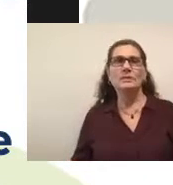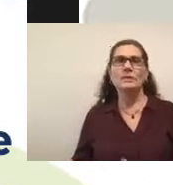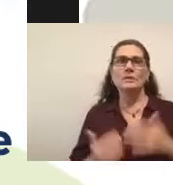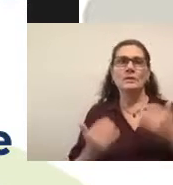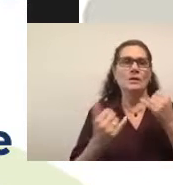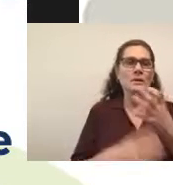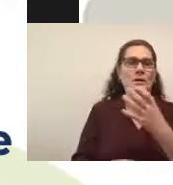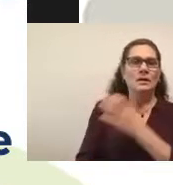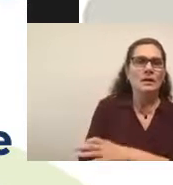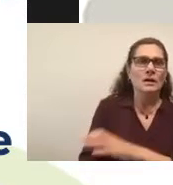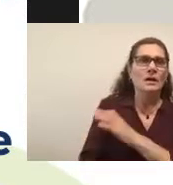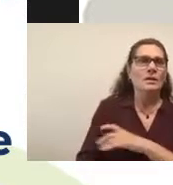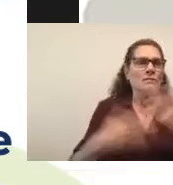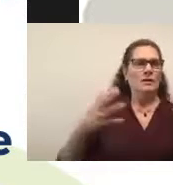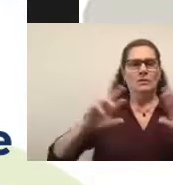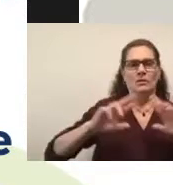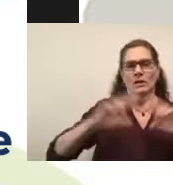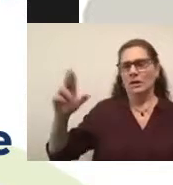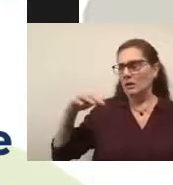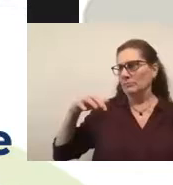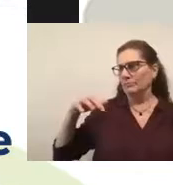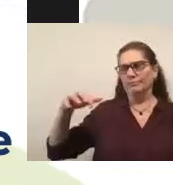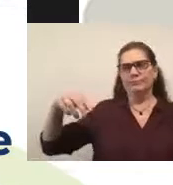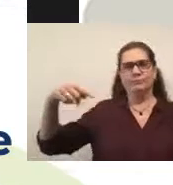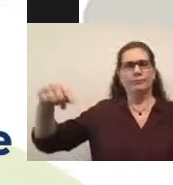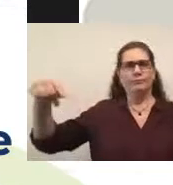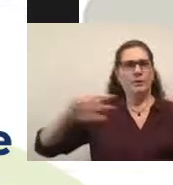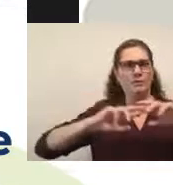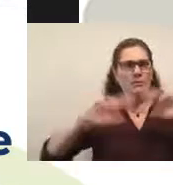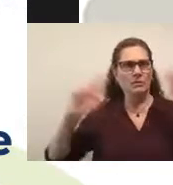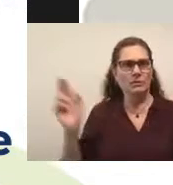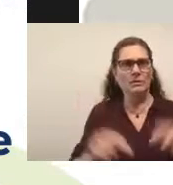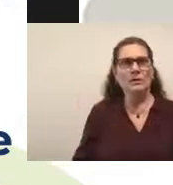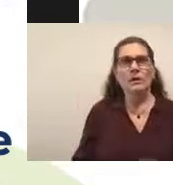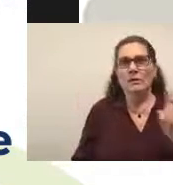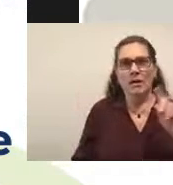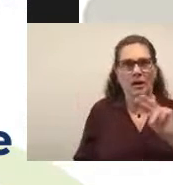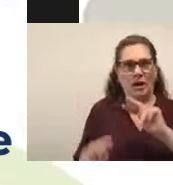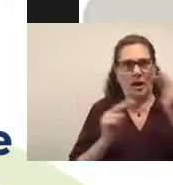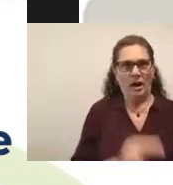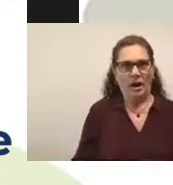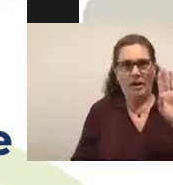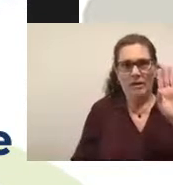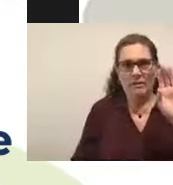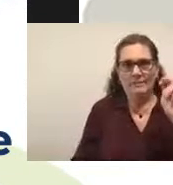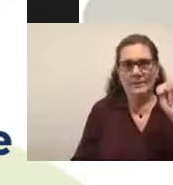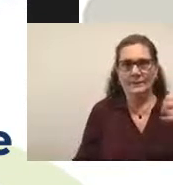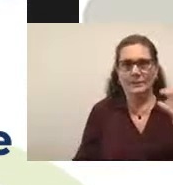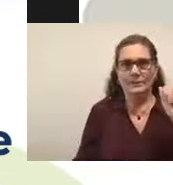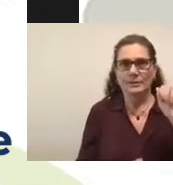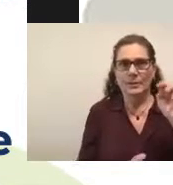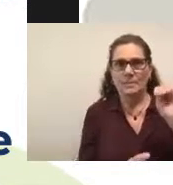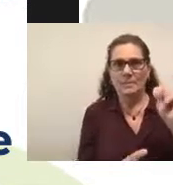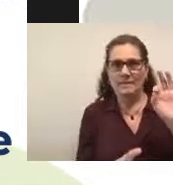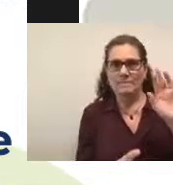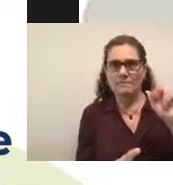our clinics, but throughout the community. Today at Benjamin Franklin Elementary School at 308 West Nash Street from 1 to 4 p.m.